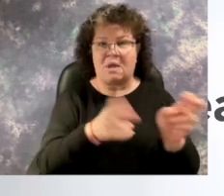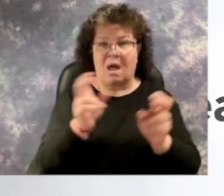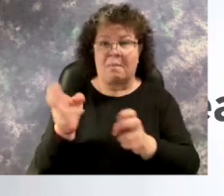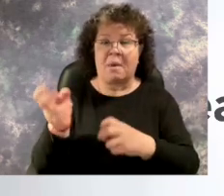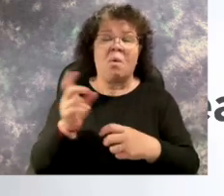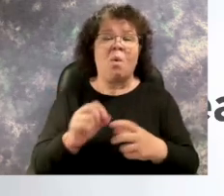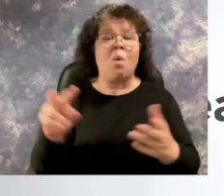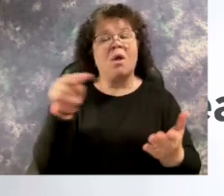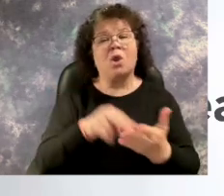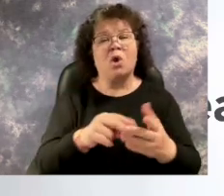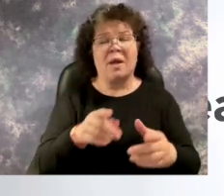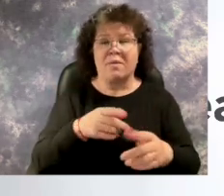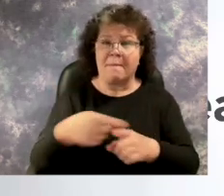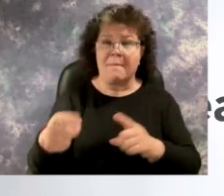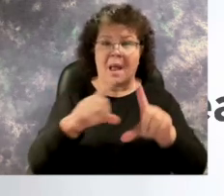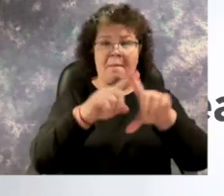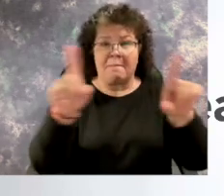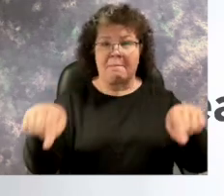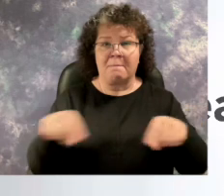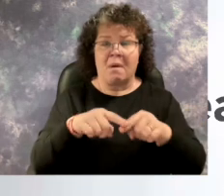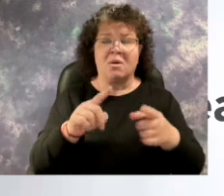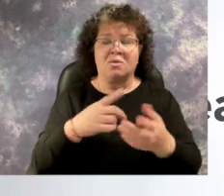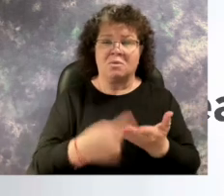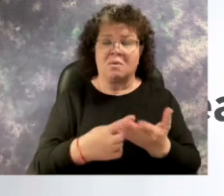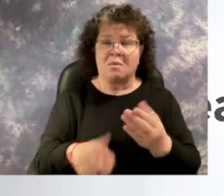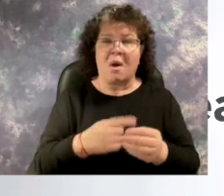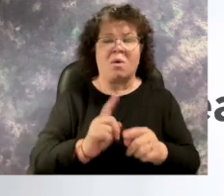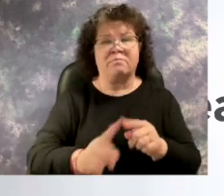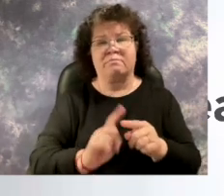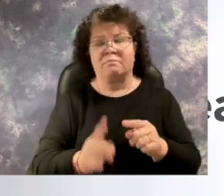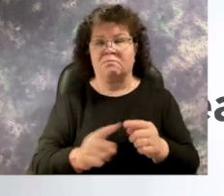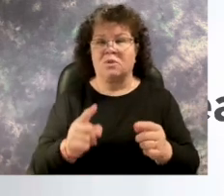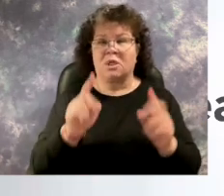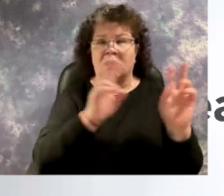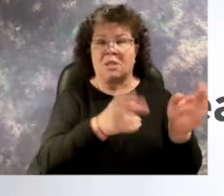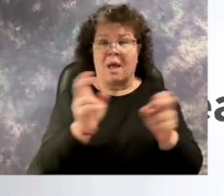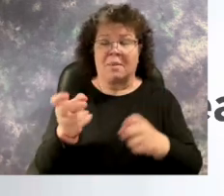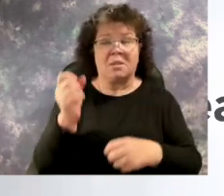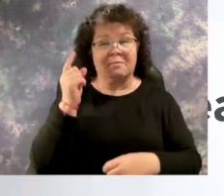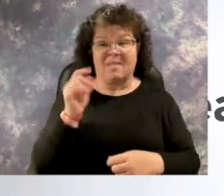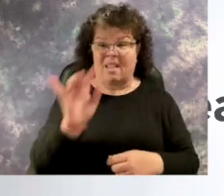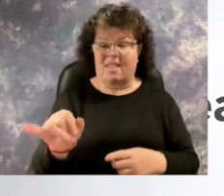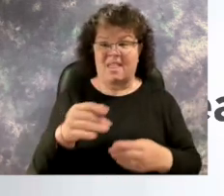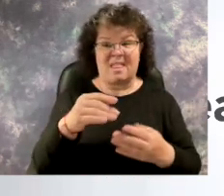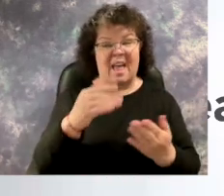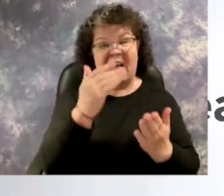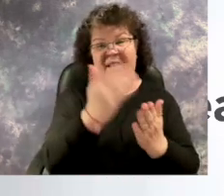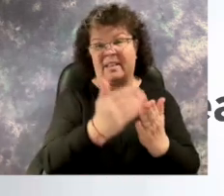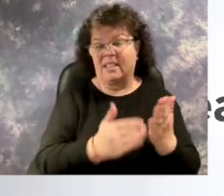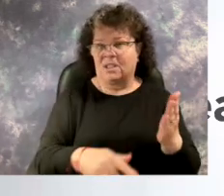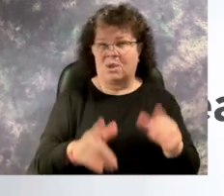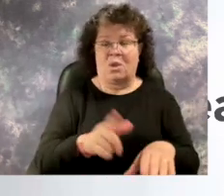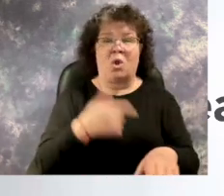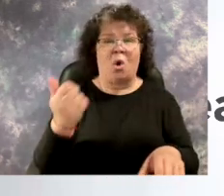main box to receive updates on all topics. Since the list is long, you'll drag the scroll bar on